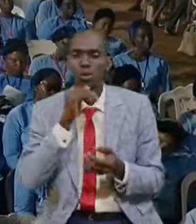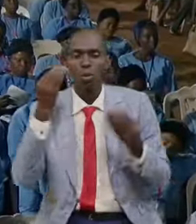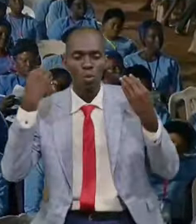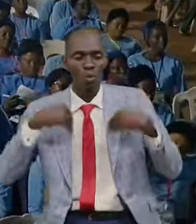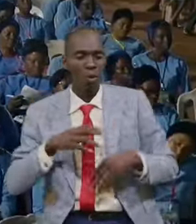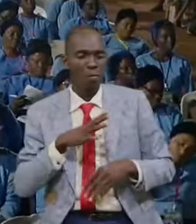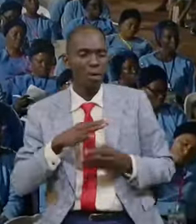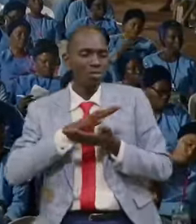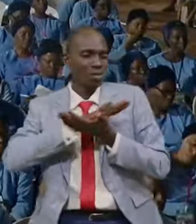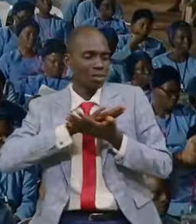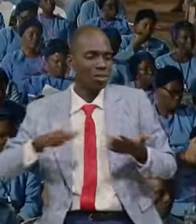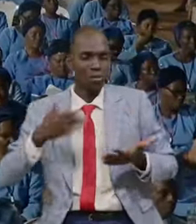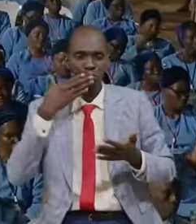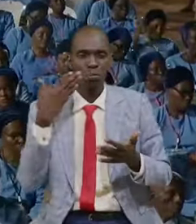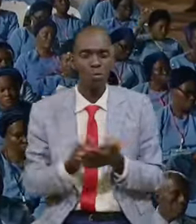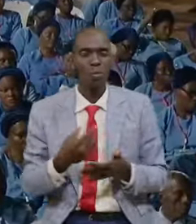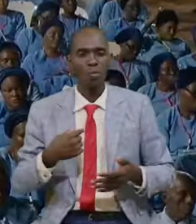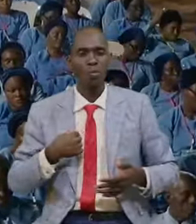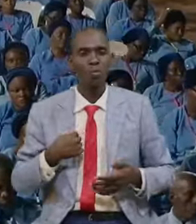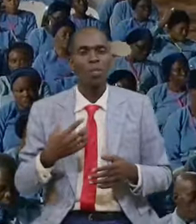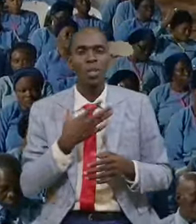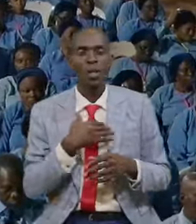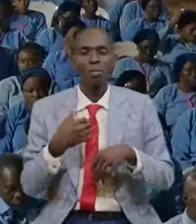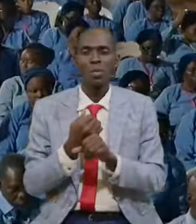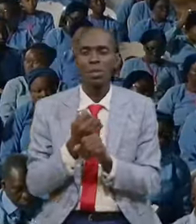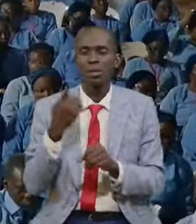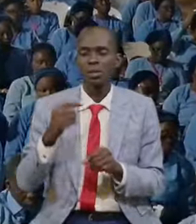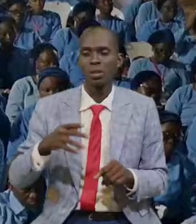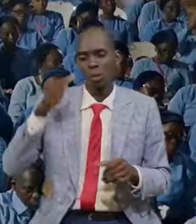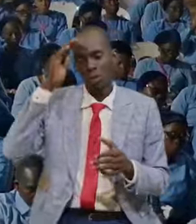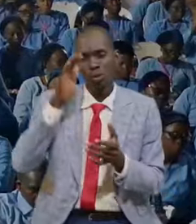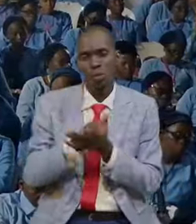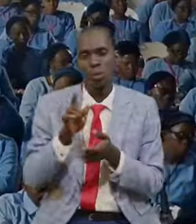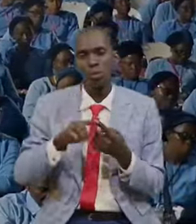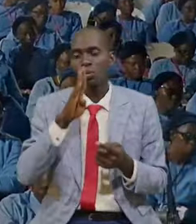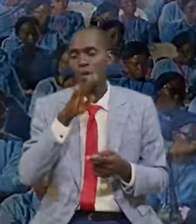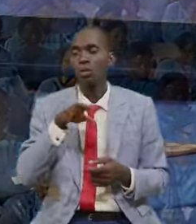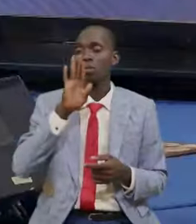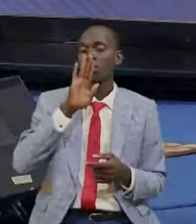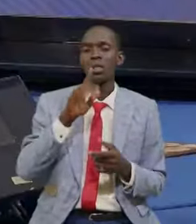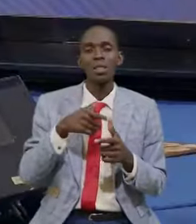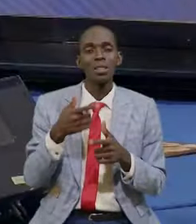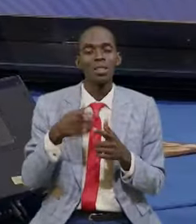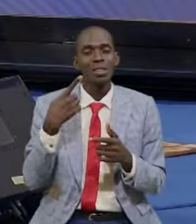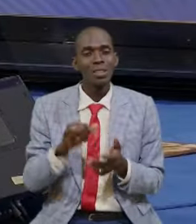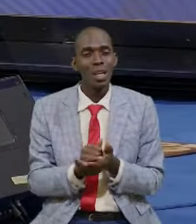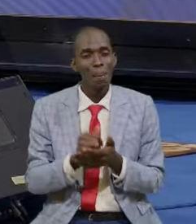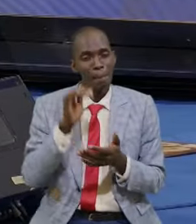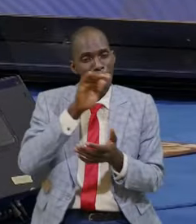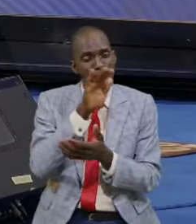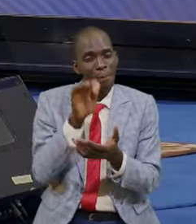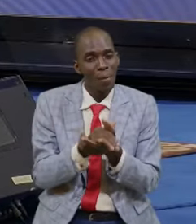and clean clothes, taking the husband for granted, that marriage will not go very well. So He wants